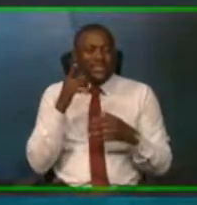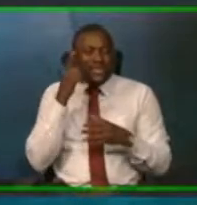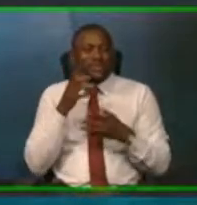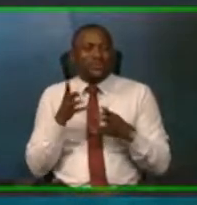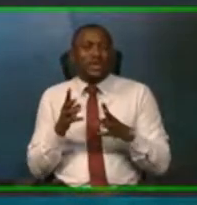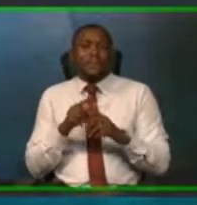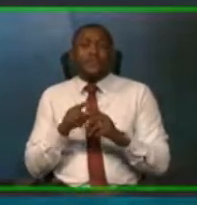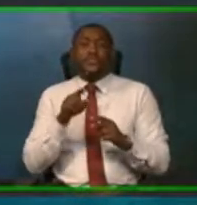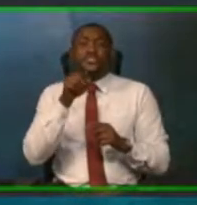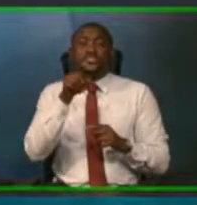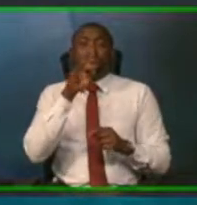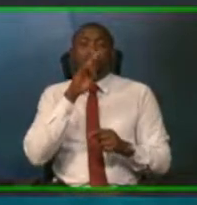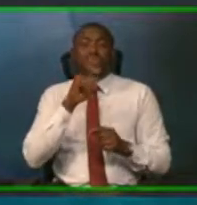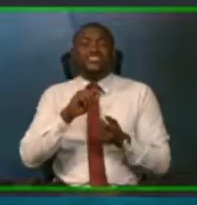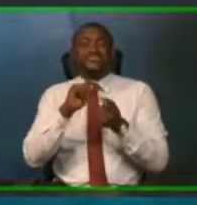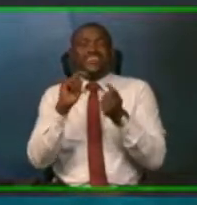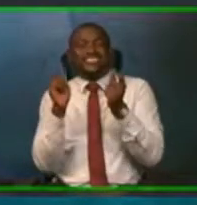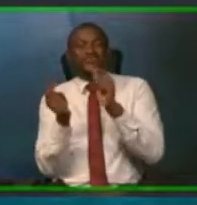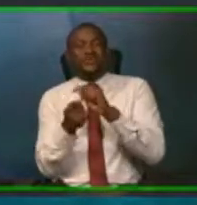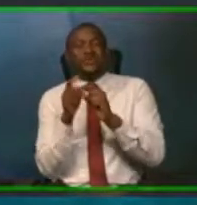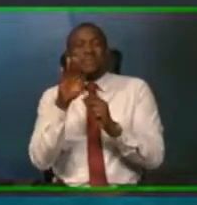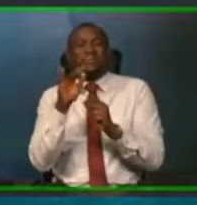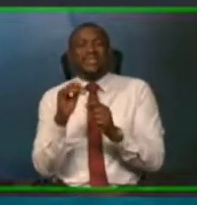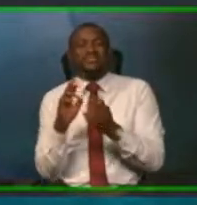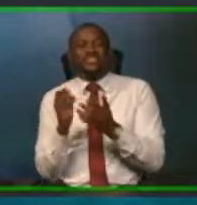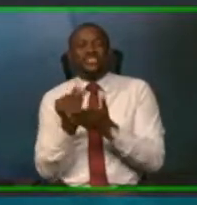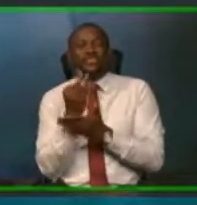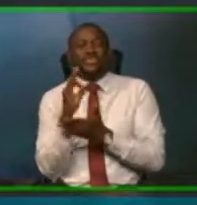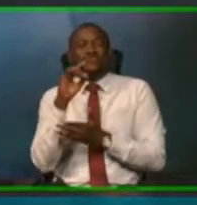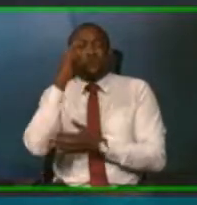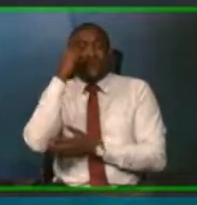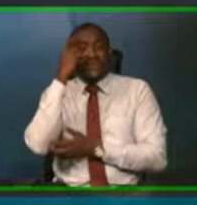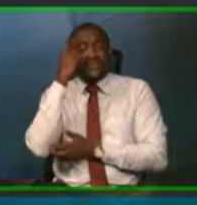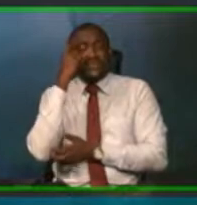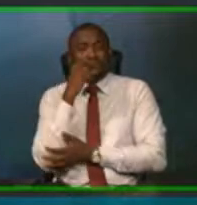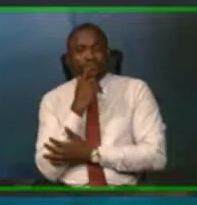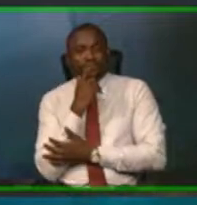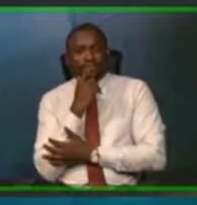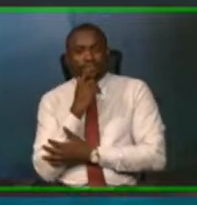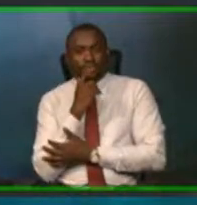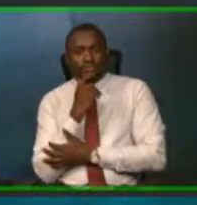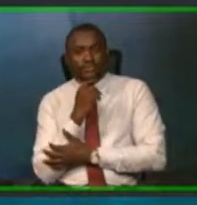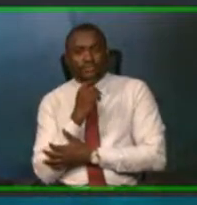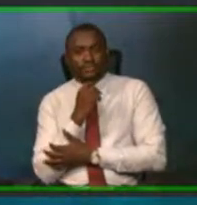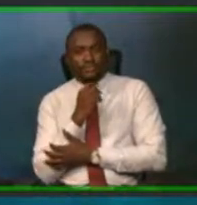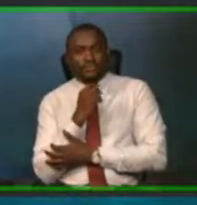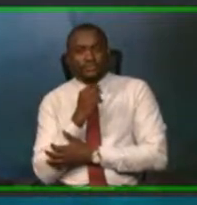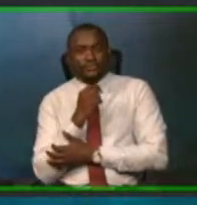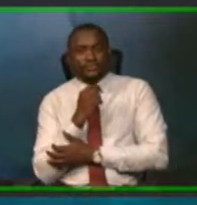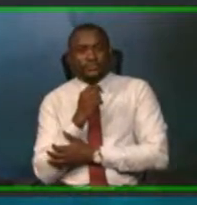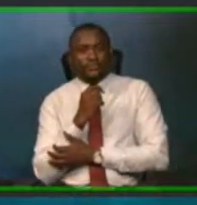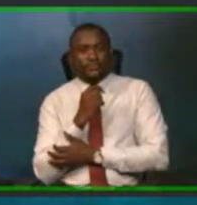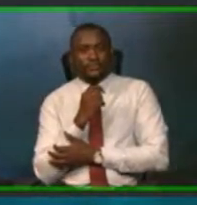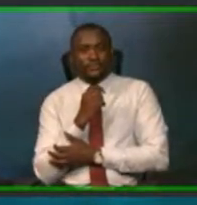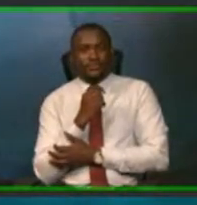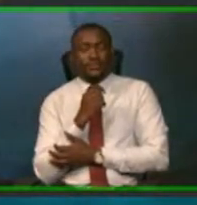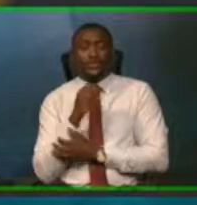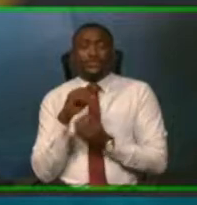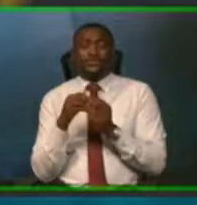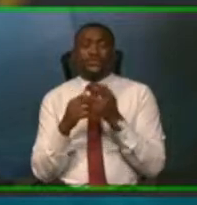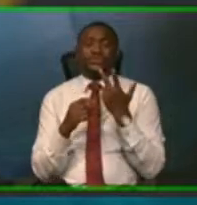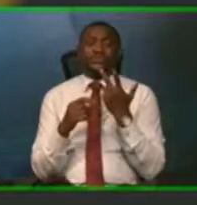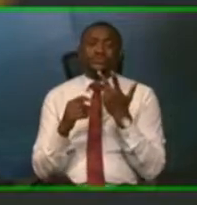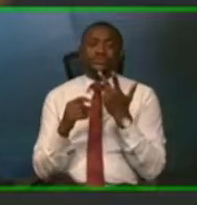ye transformed by the renewing of your mind. Are we together? Number